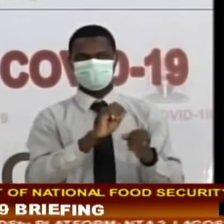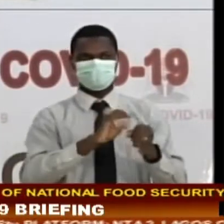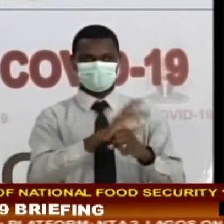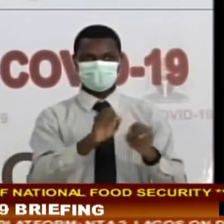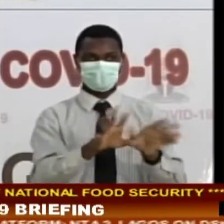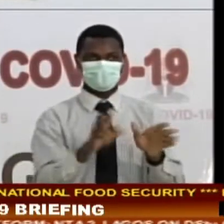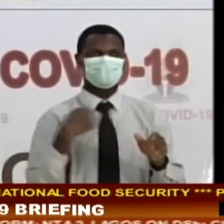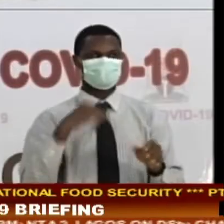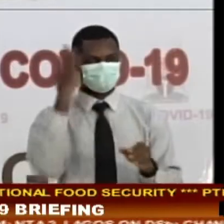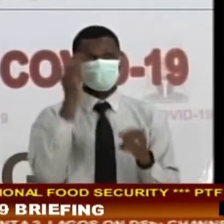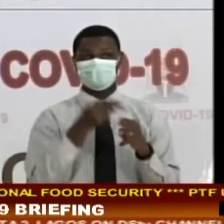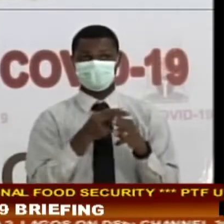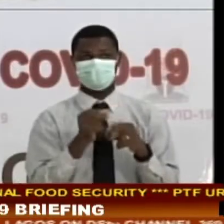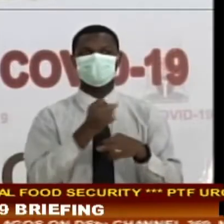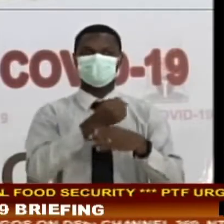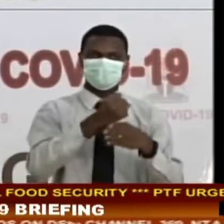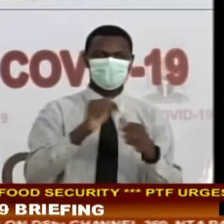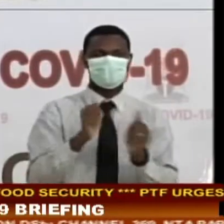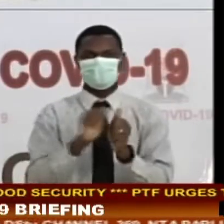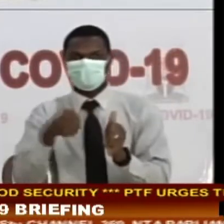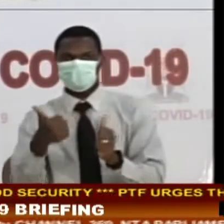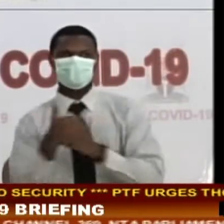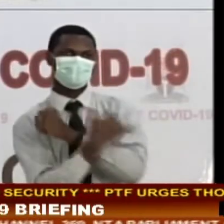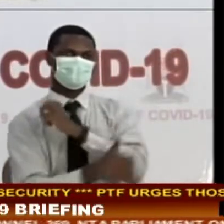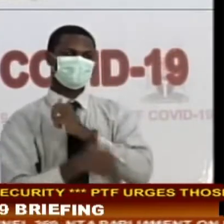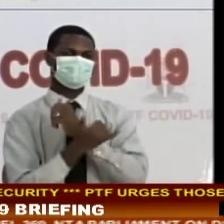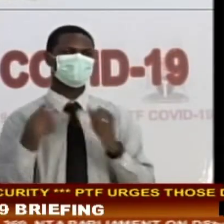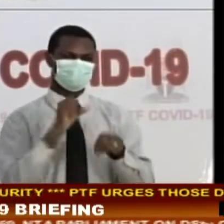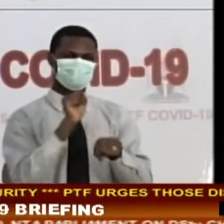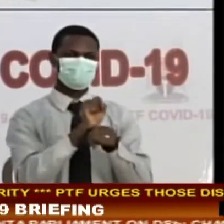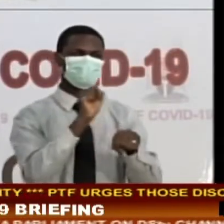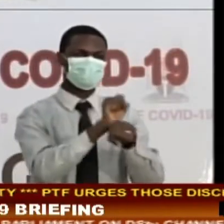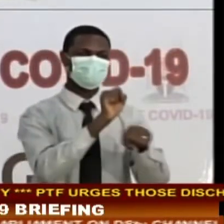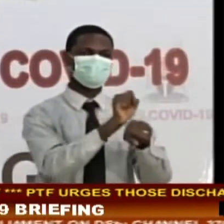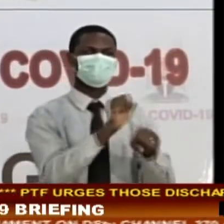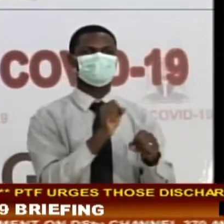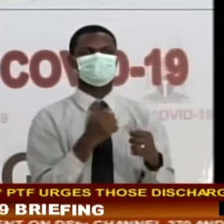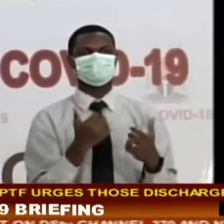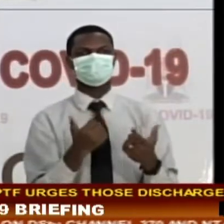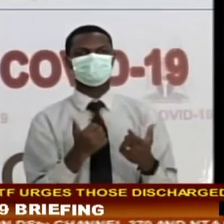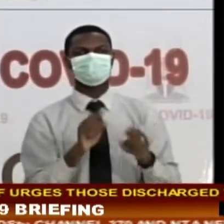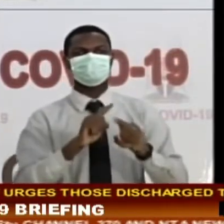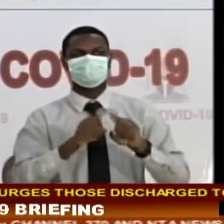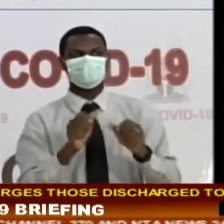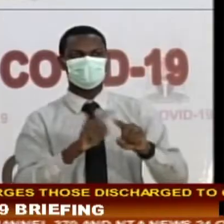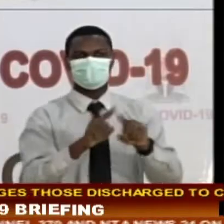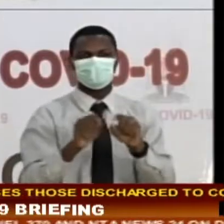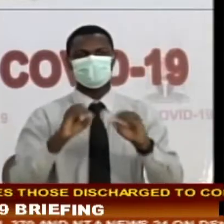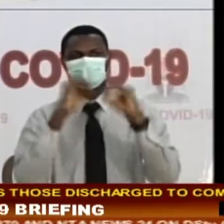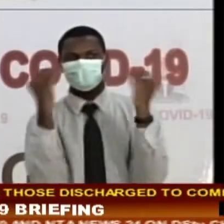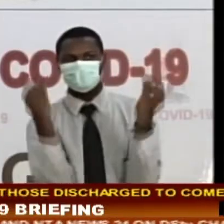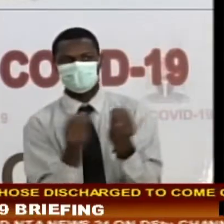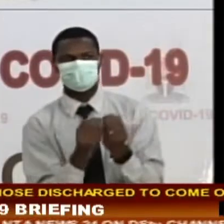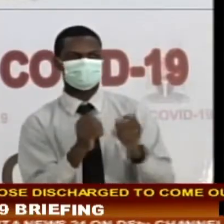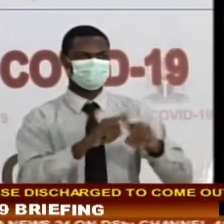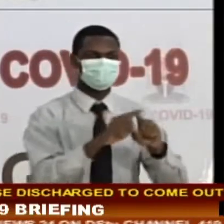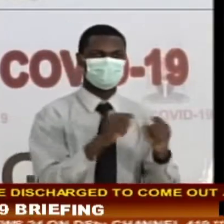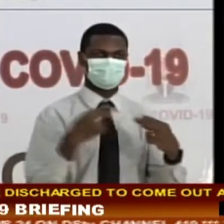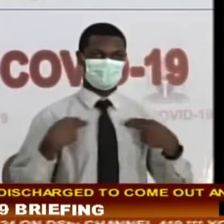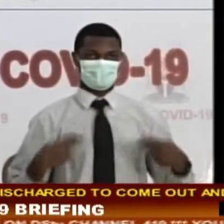share with many other countries so we're working with esid with ner for the with the center for human virology and